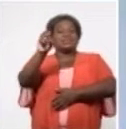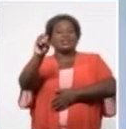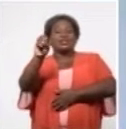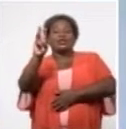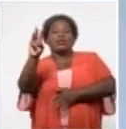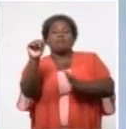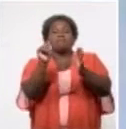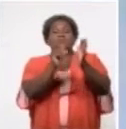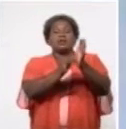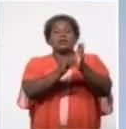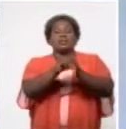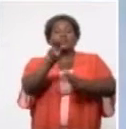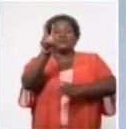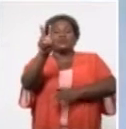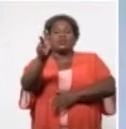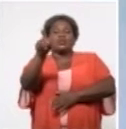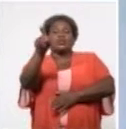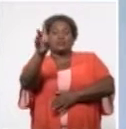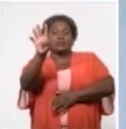6,788,311 confirmed cases.